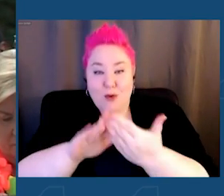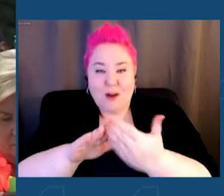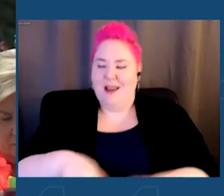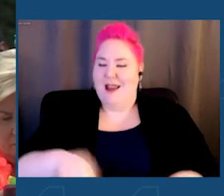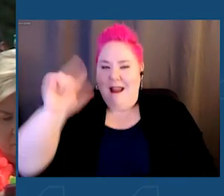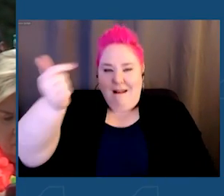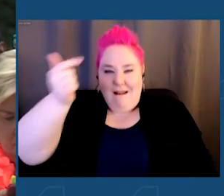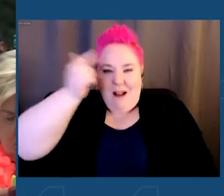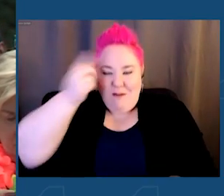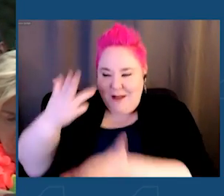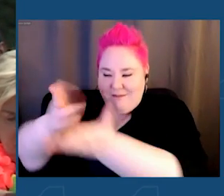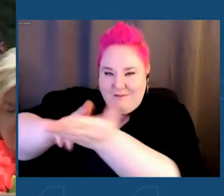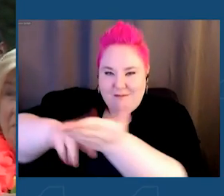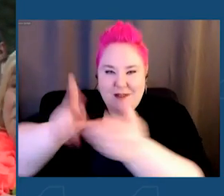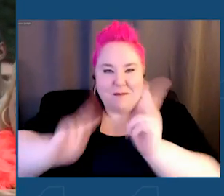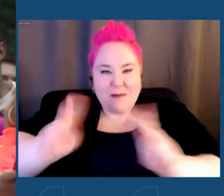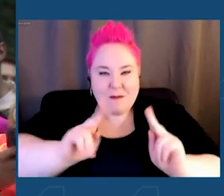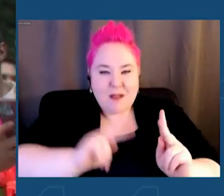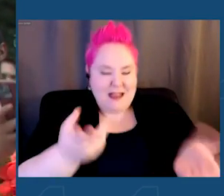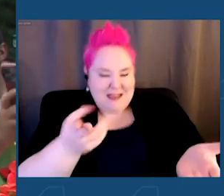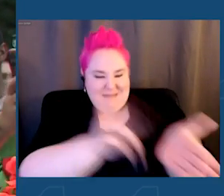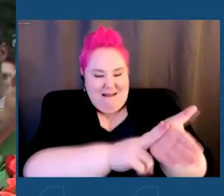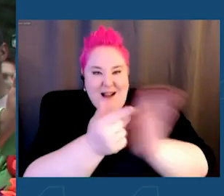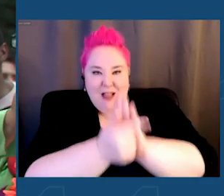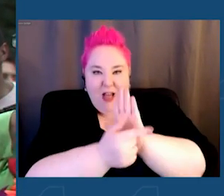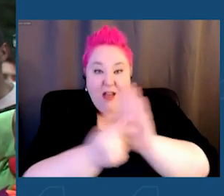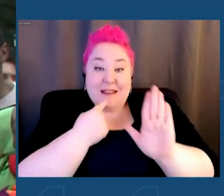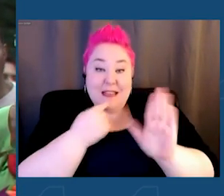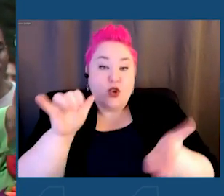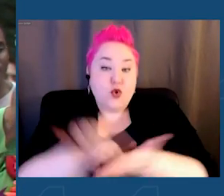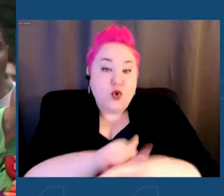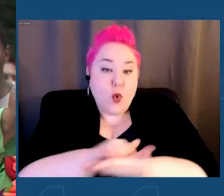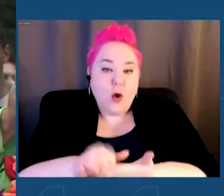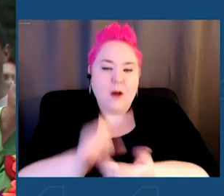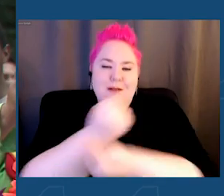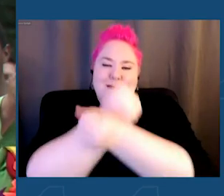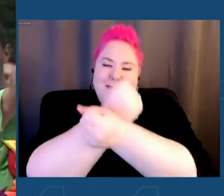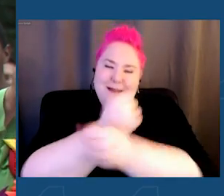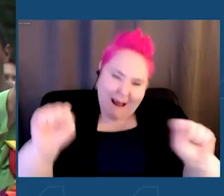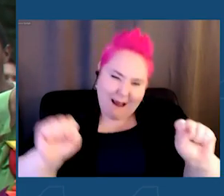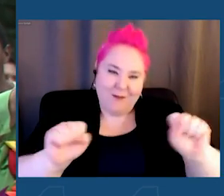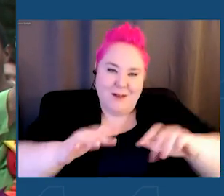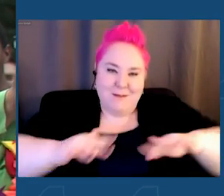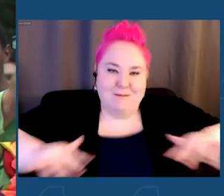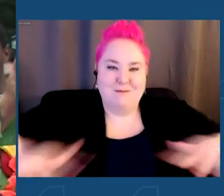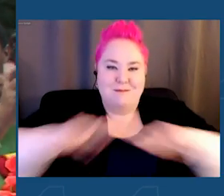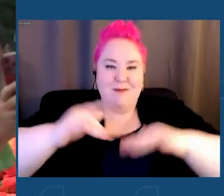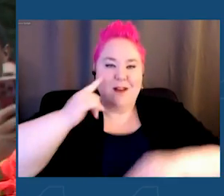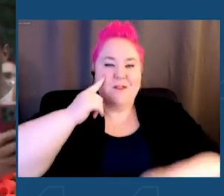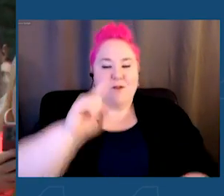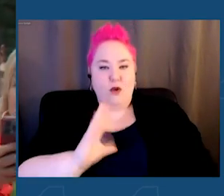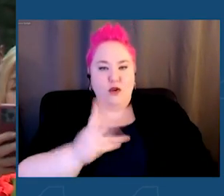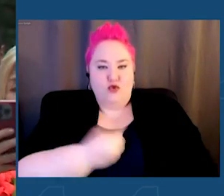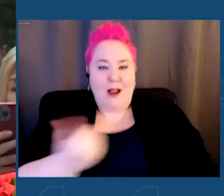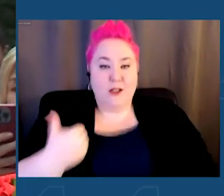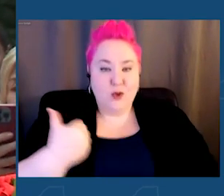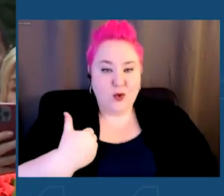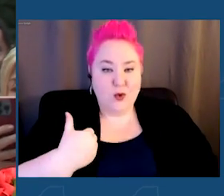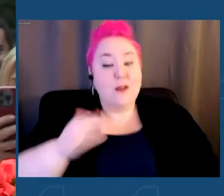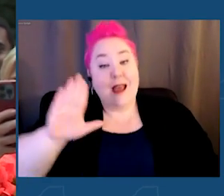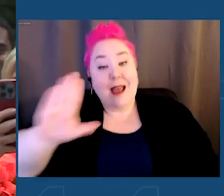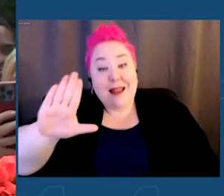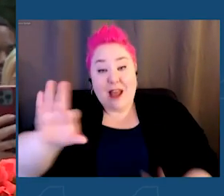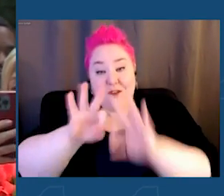law that says New York is a safe haven for trans youth and their families and